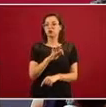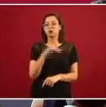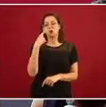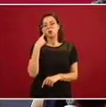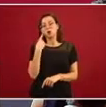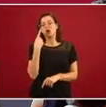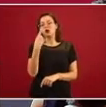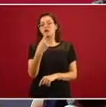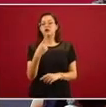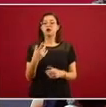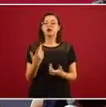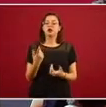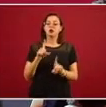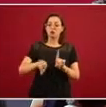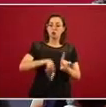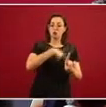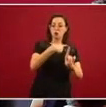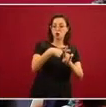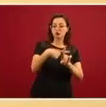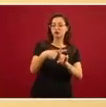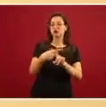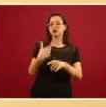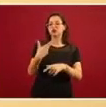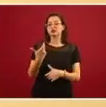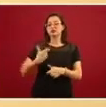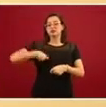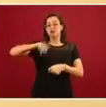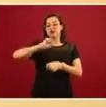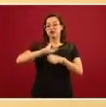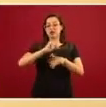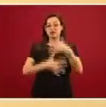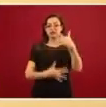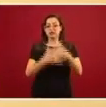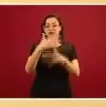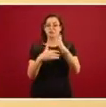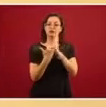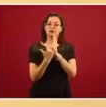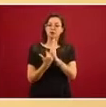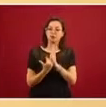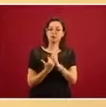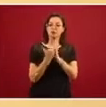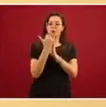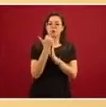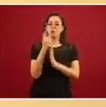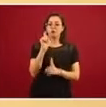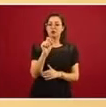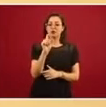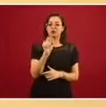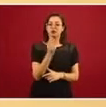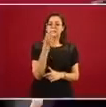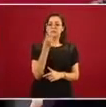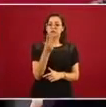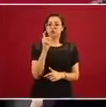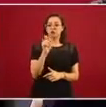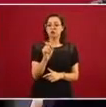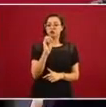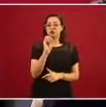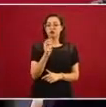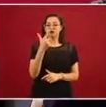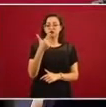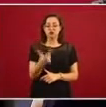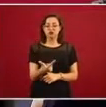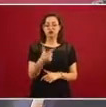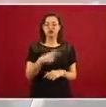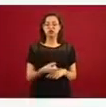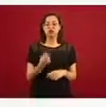about. Here we have the positive result rate, meaning out of all the tested patients that